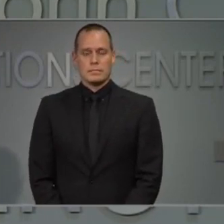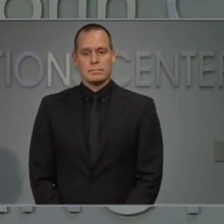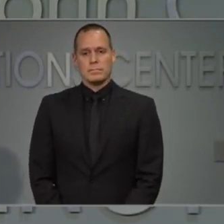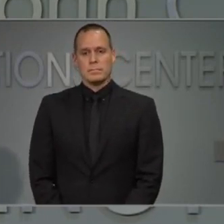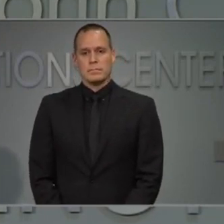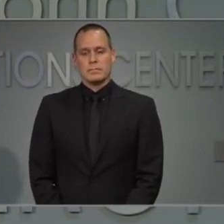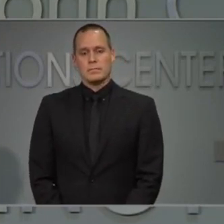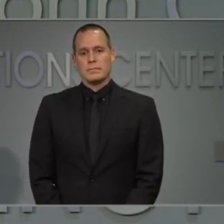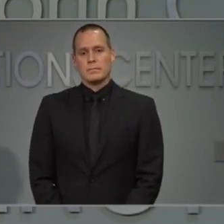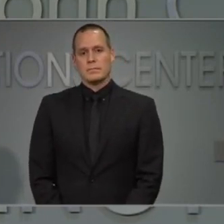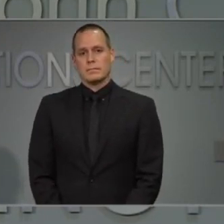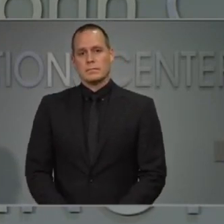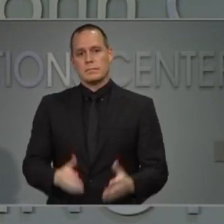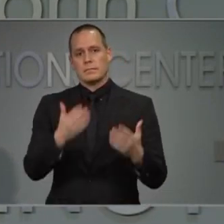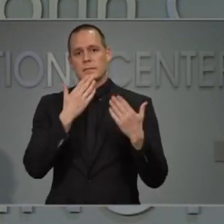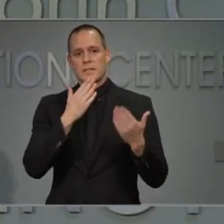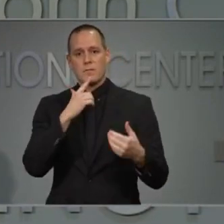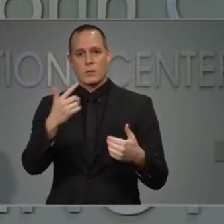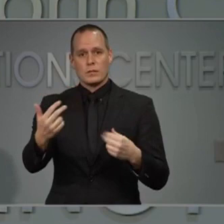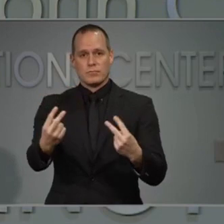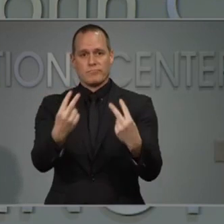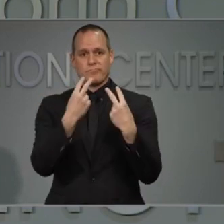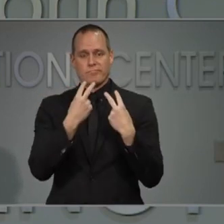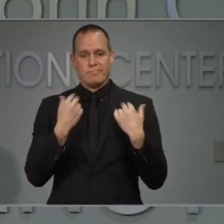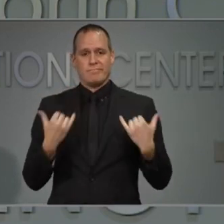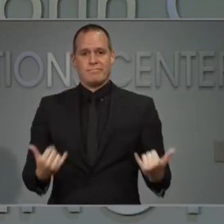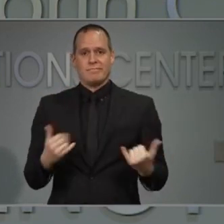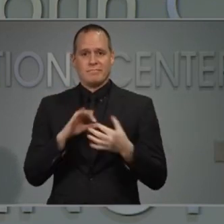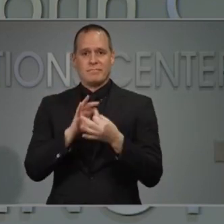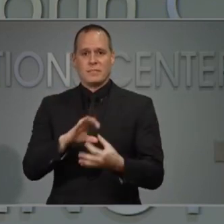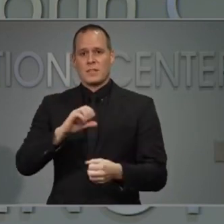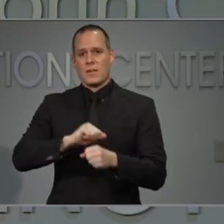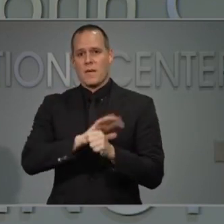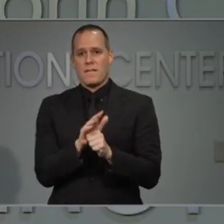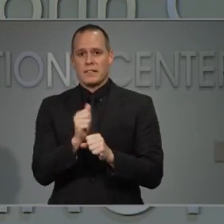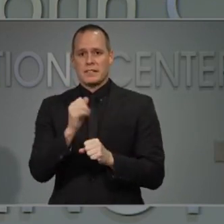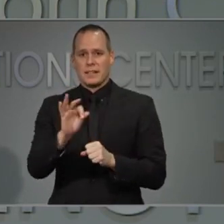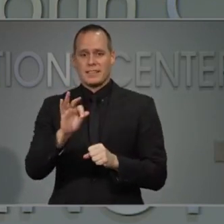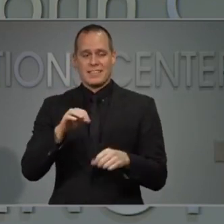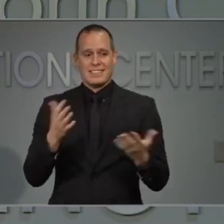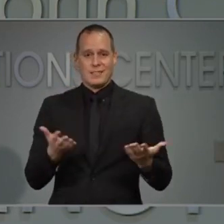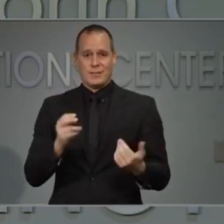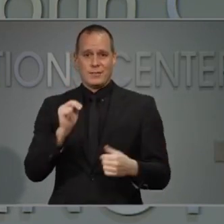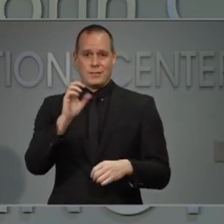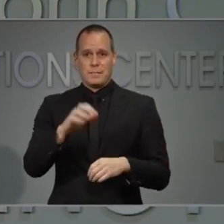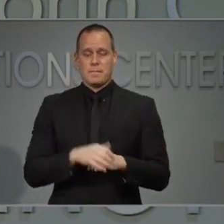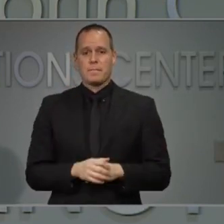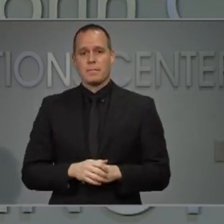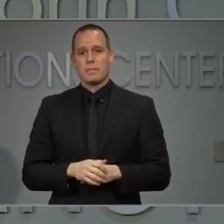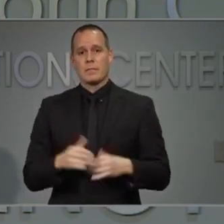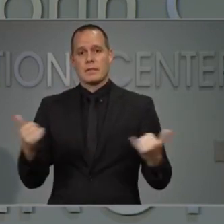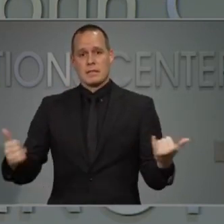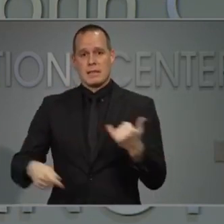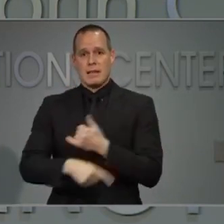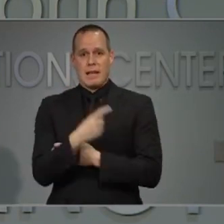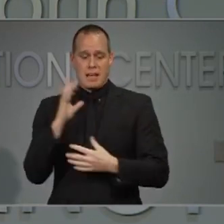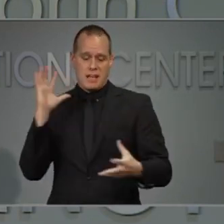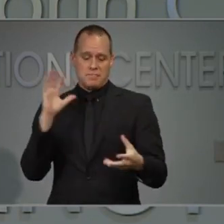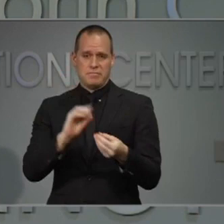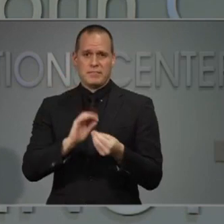Thank you for joining today's update on COVID-19 in North Carolina. As of today, we have 9